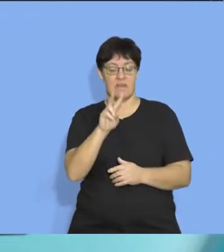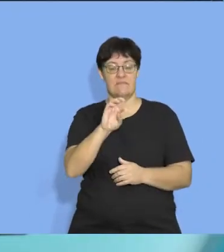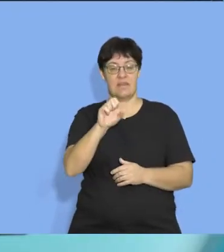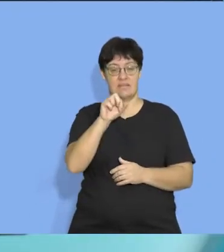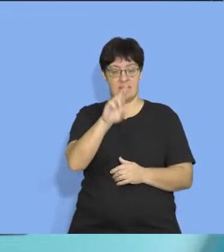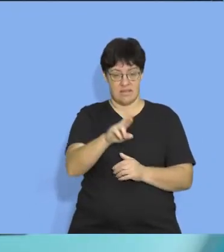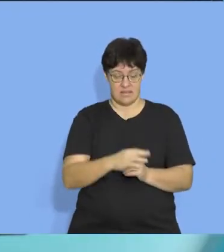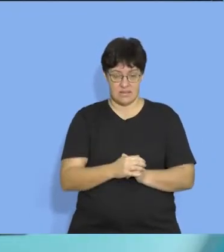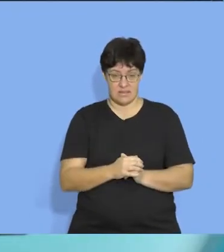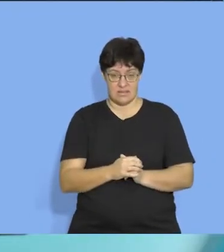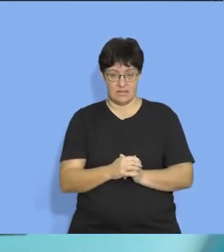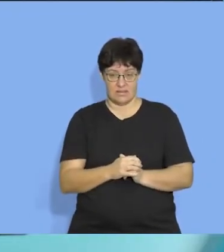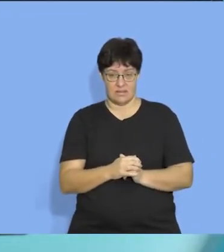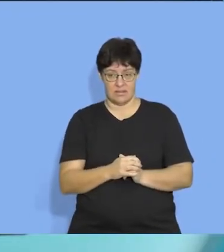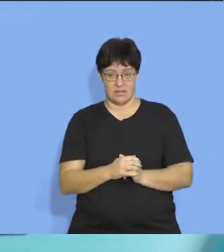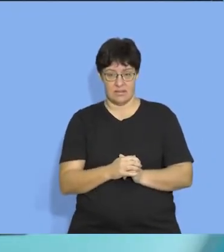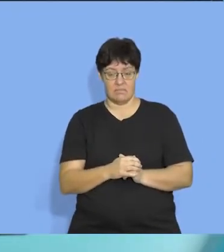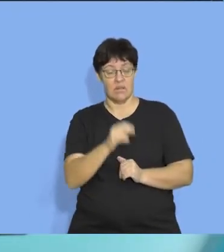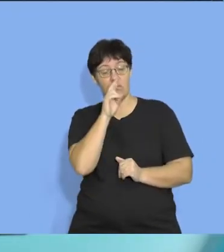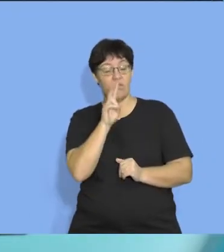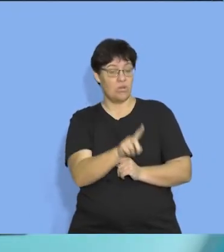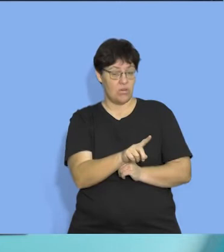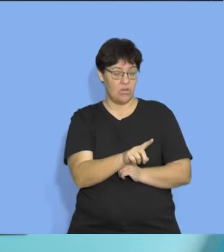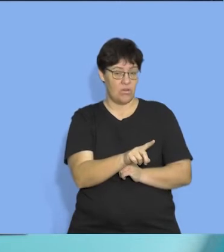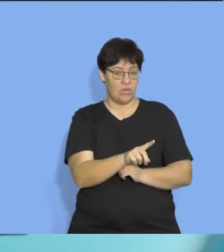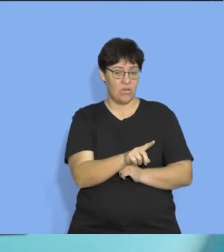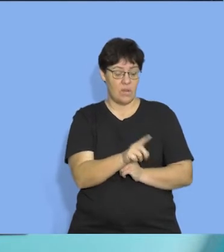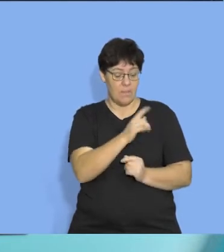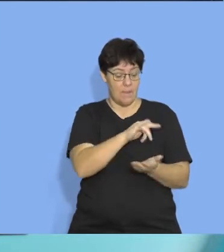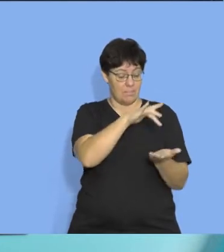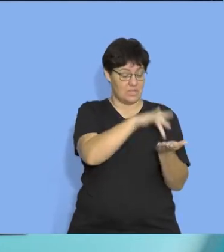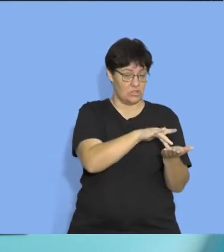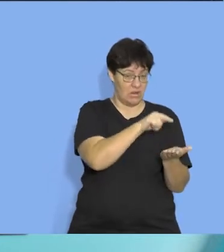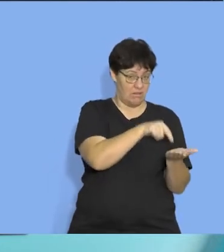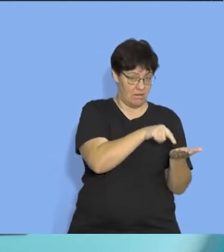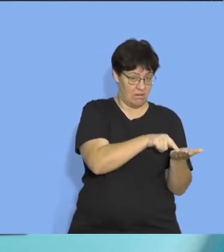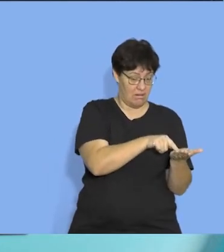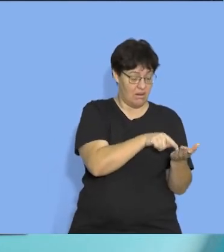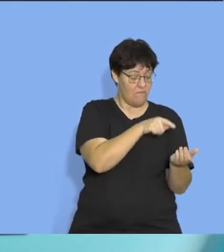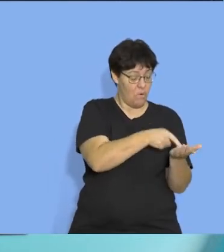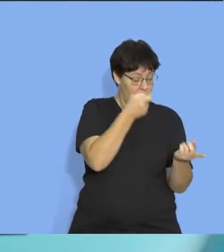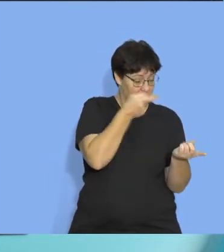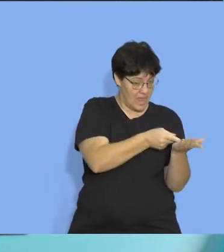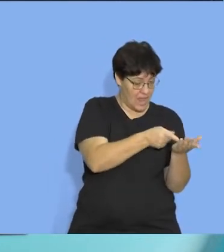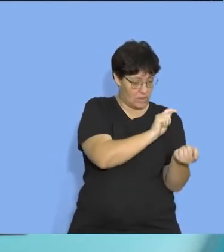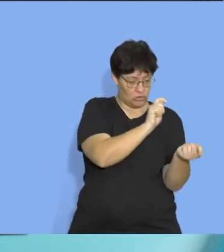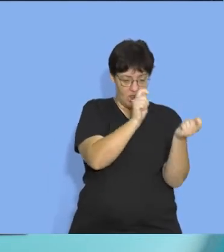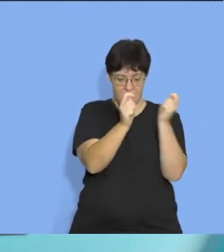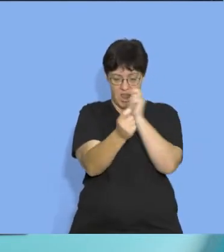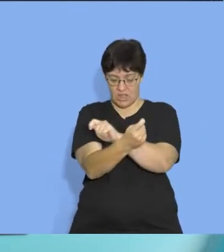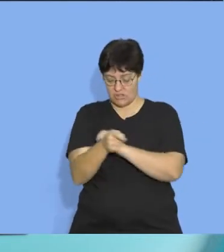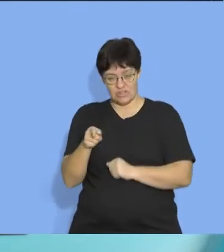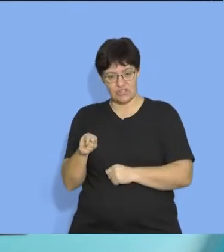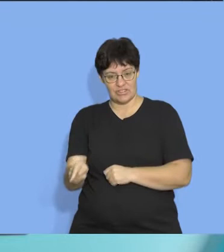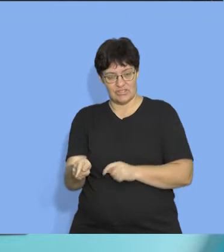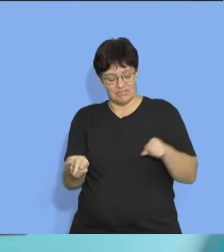vector. So when I look at displacement, it's actually how my position has changed